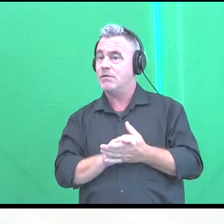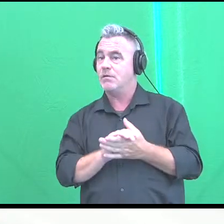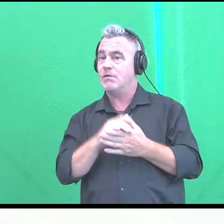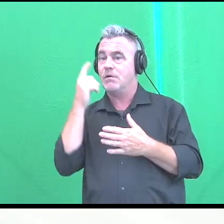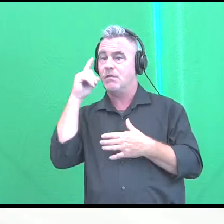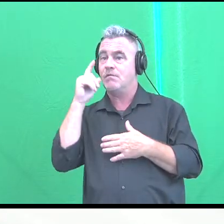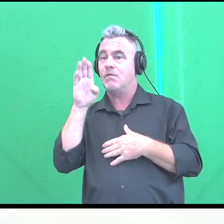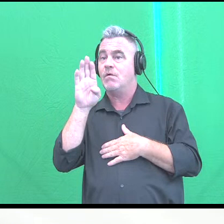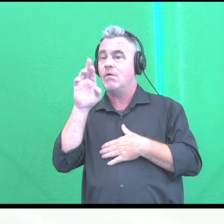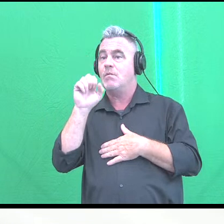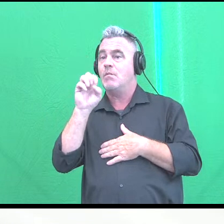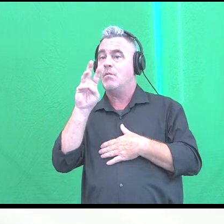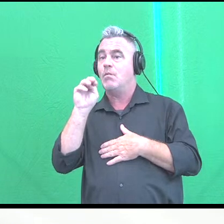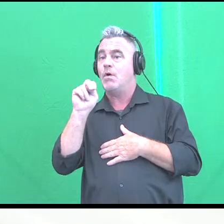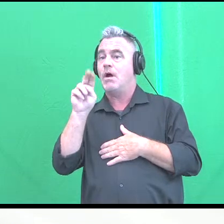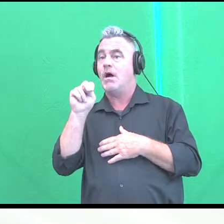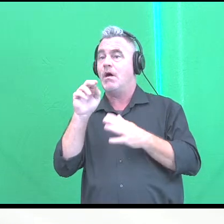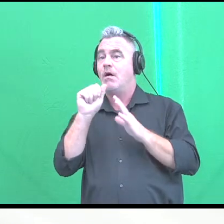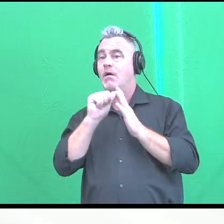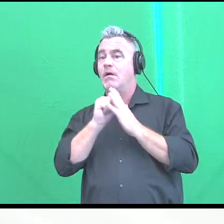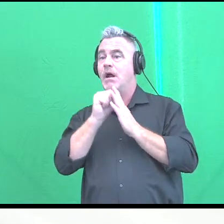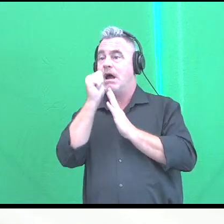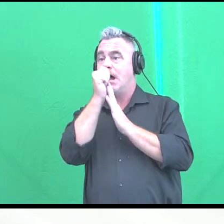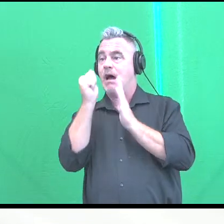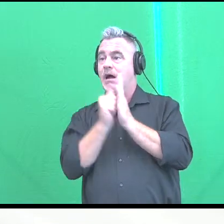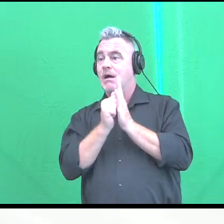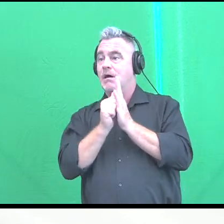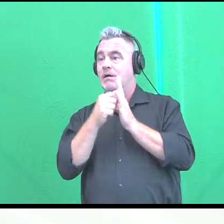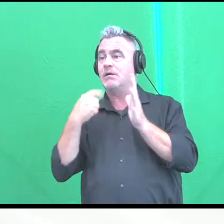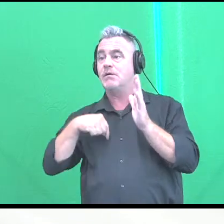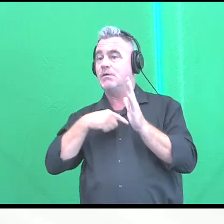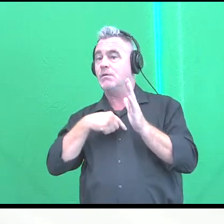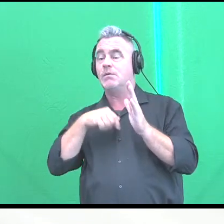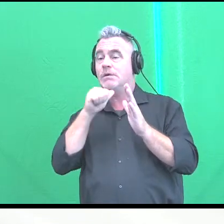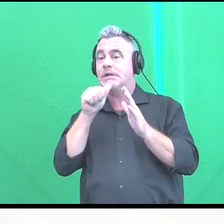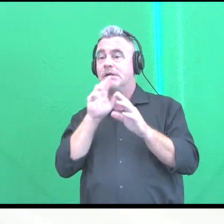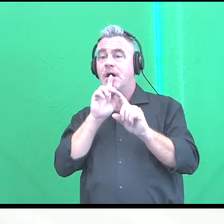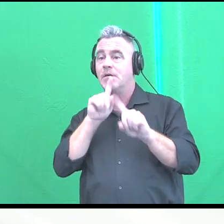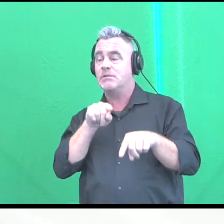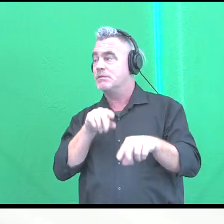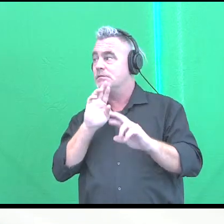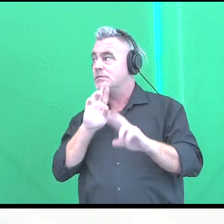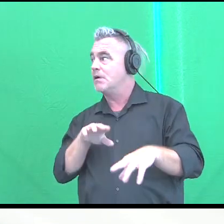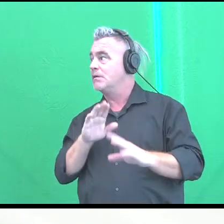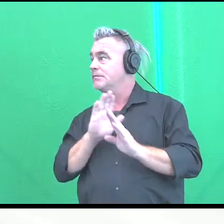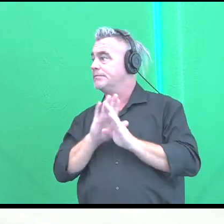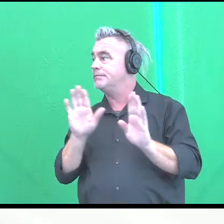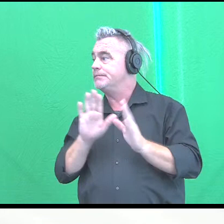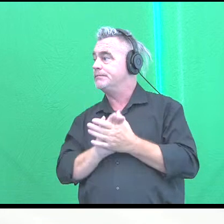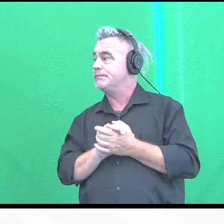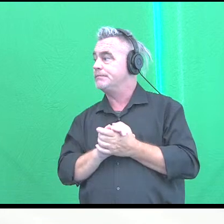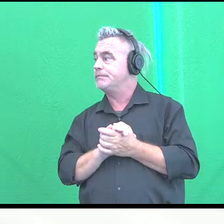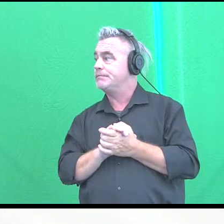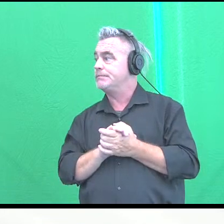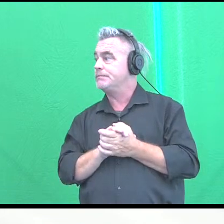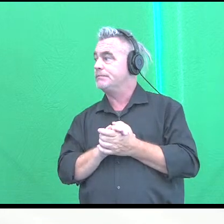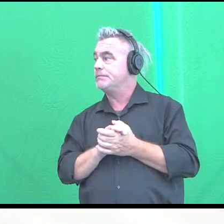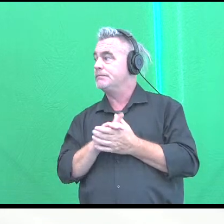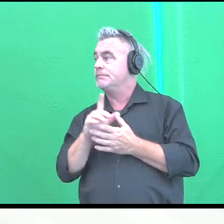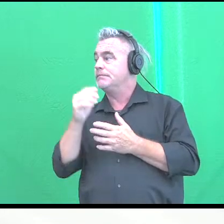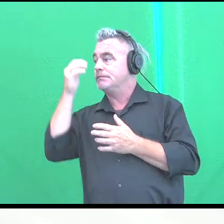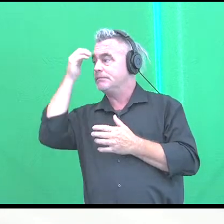board members do not respond during public comments. All right, let's start. Clerk Jarrell, have we received any email comments?